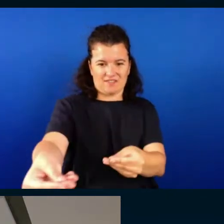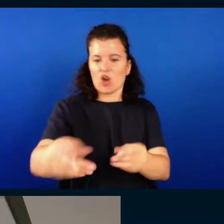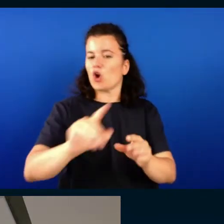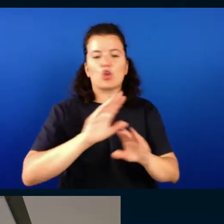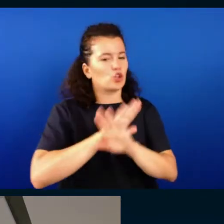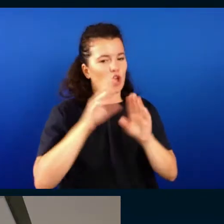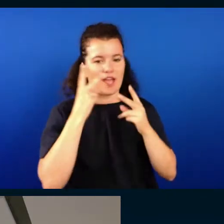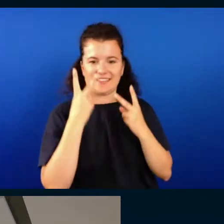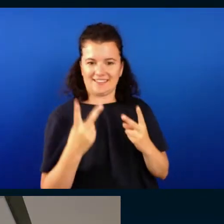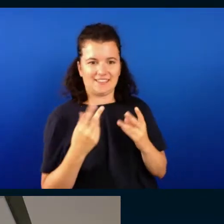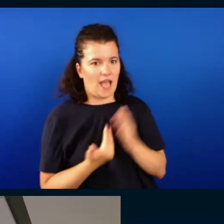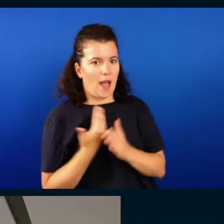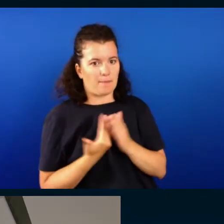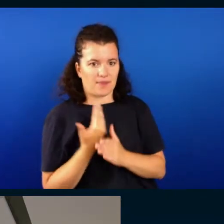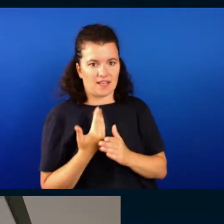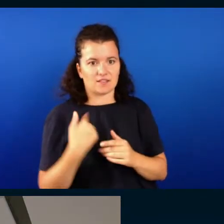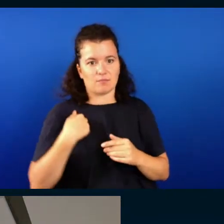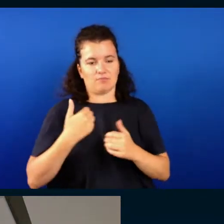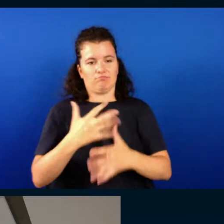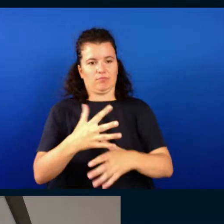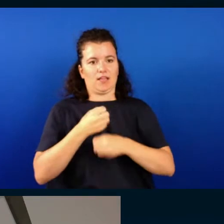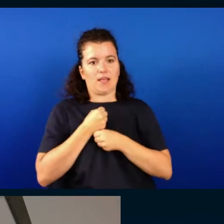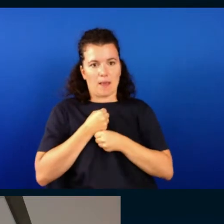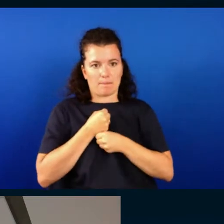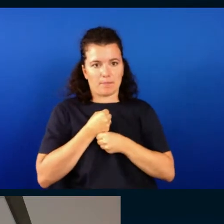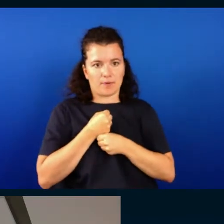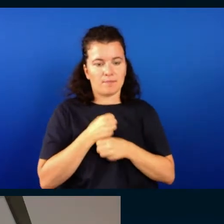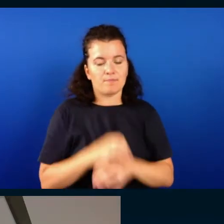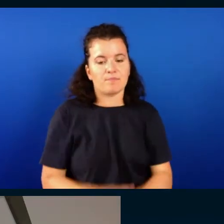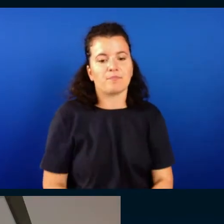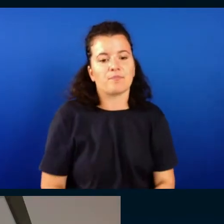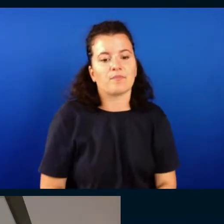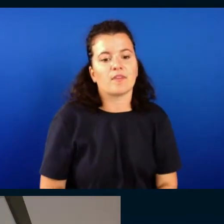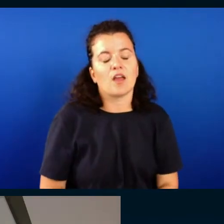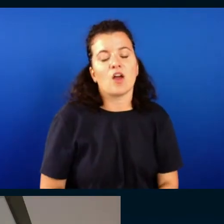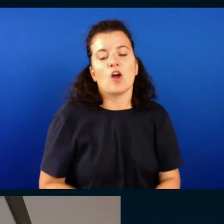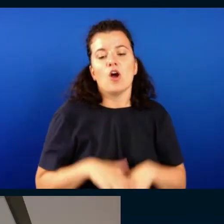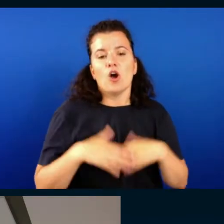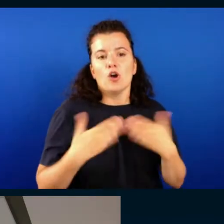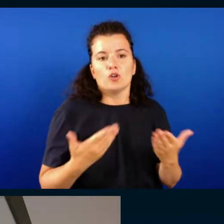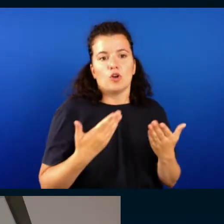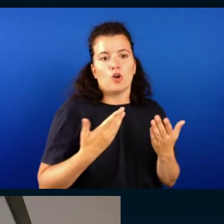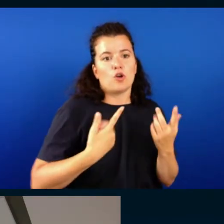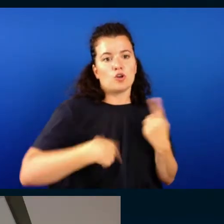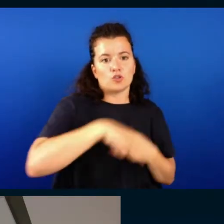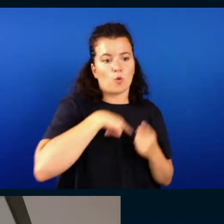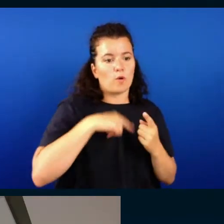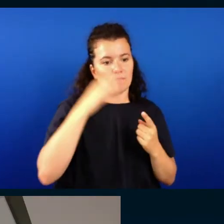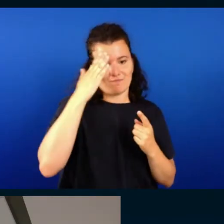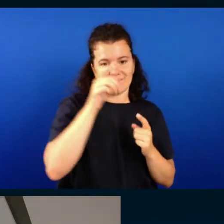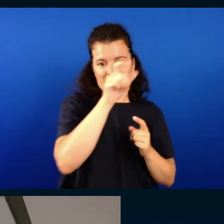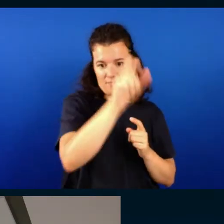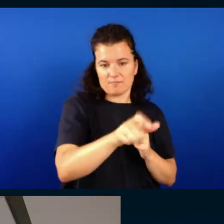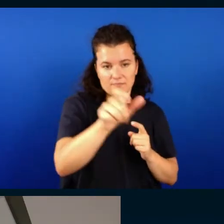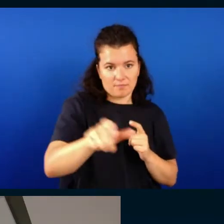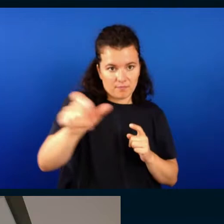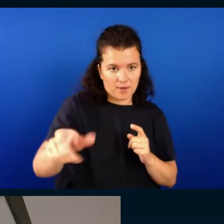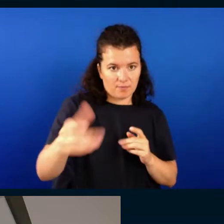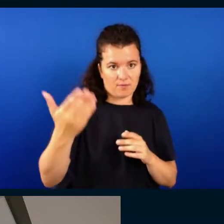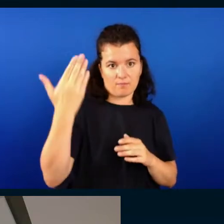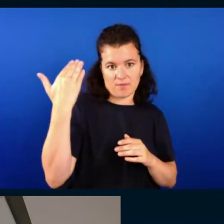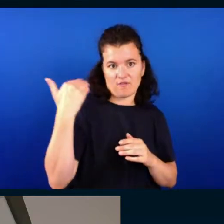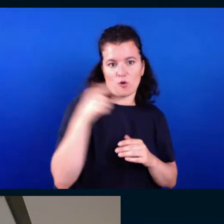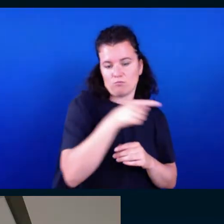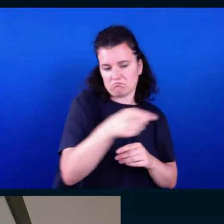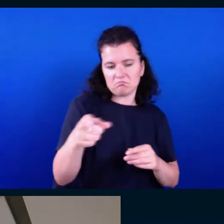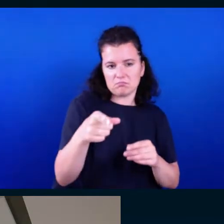not possible out of the box. What we do is we identify preview customers, and we give handle to the preview